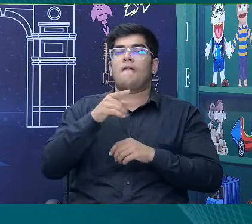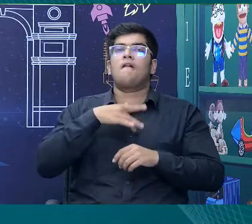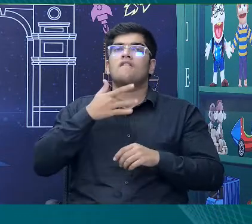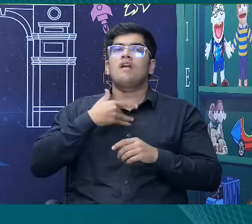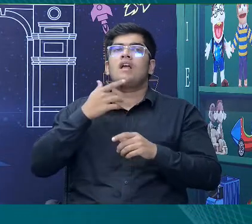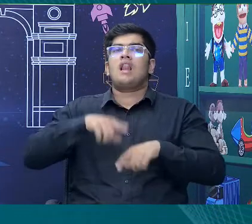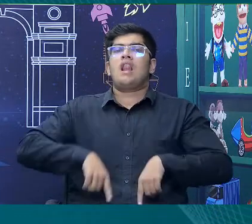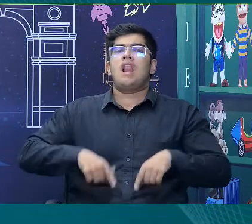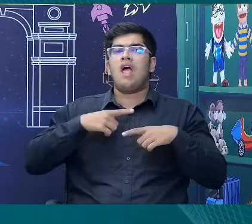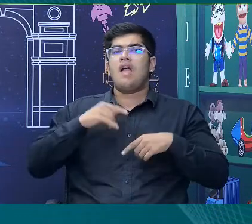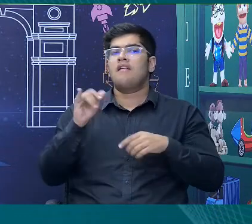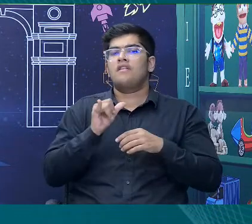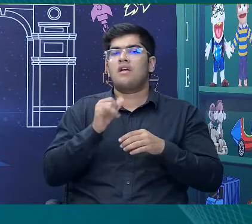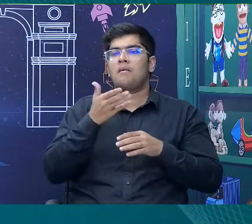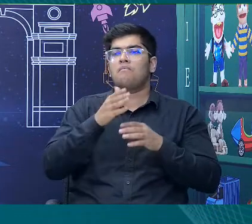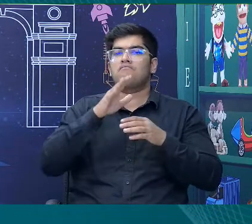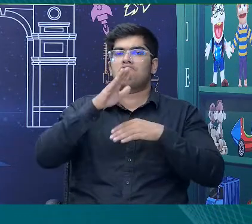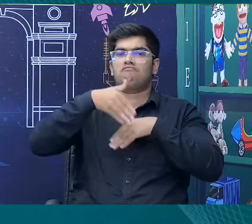Yes.